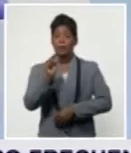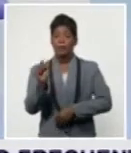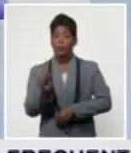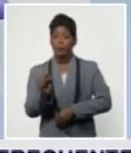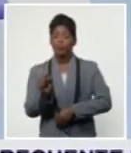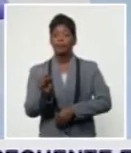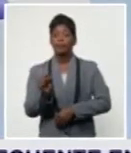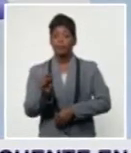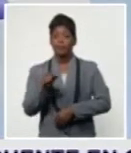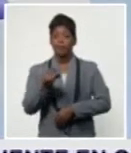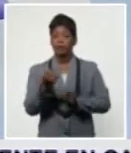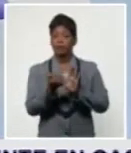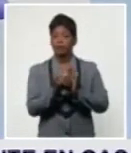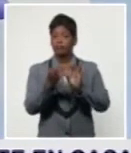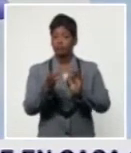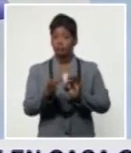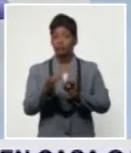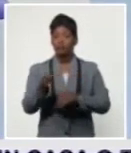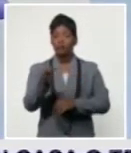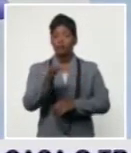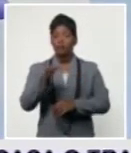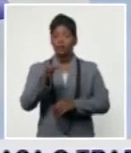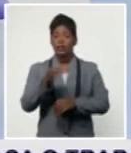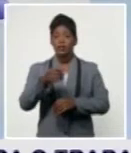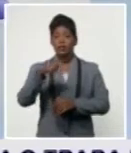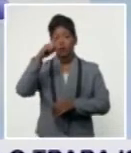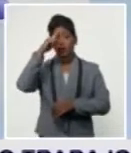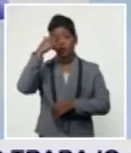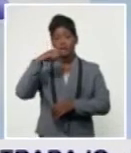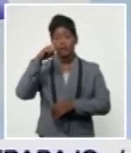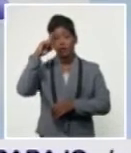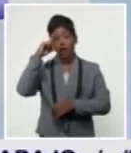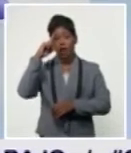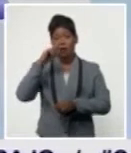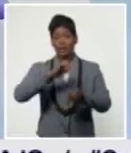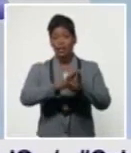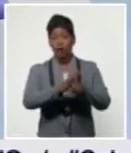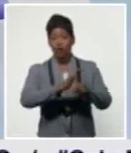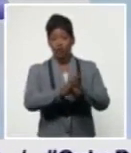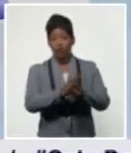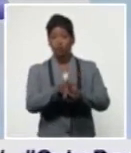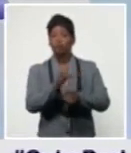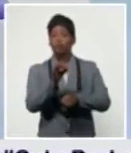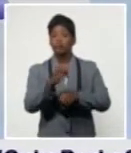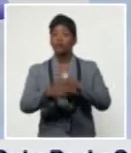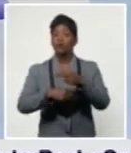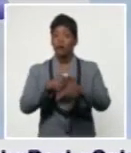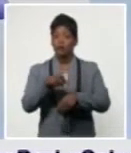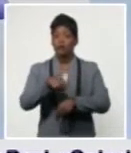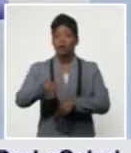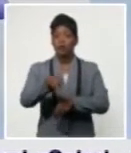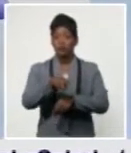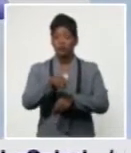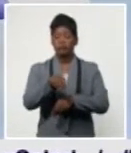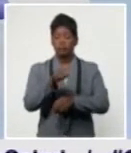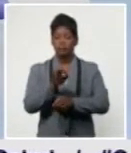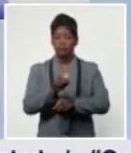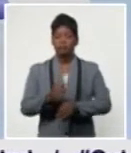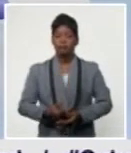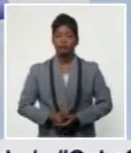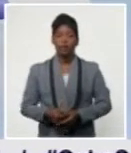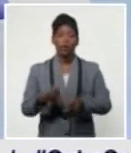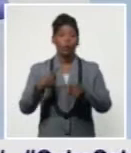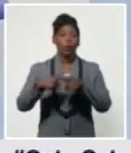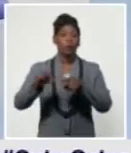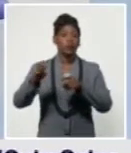Mayabeque, due to the confirmed cases it has had in San Jose de las Lajas, has a rate of 1.3